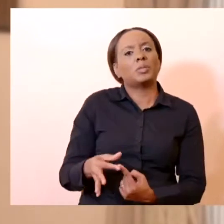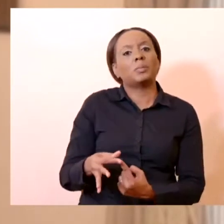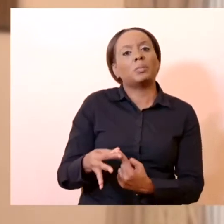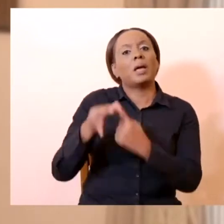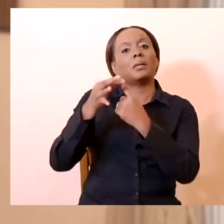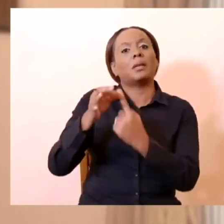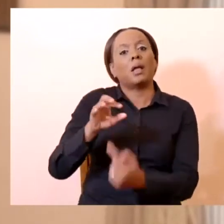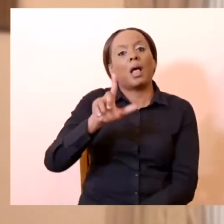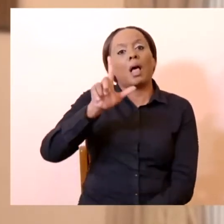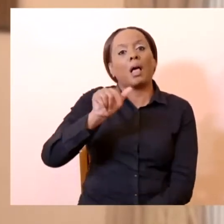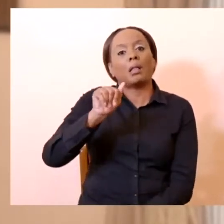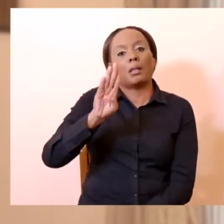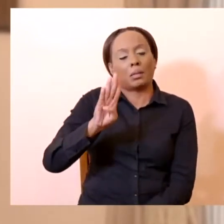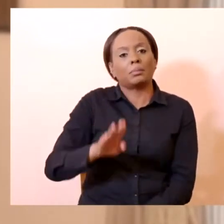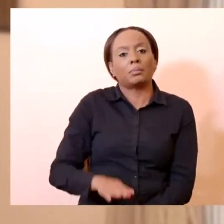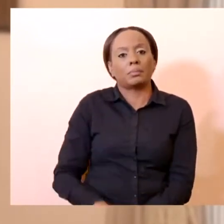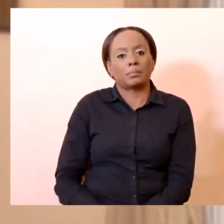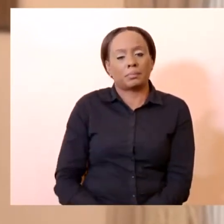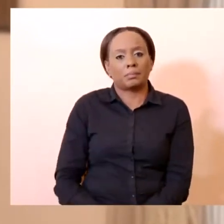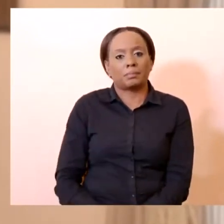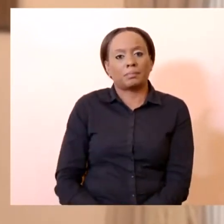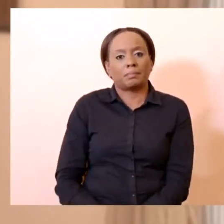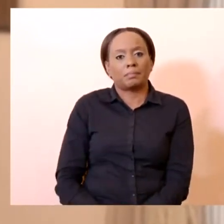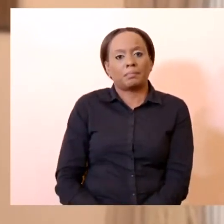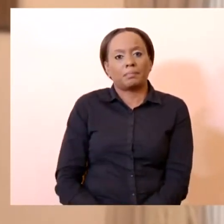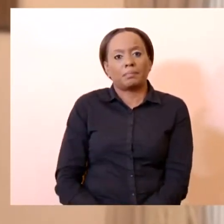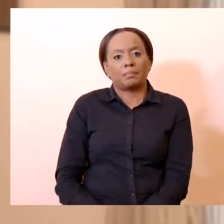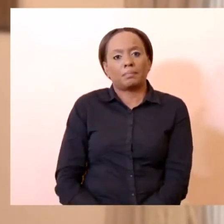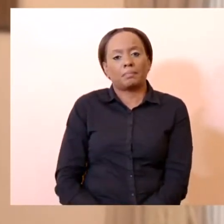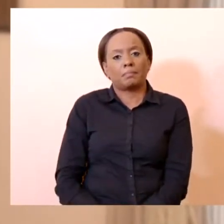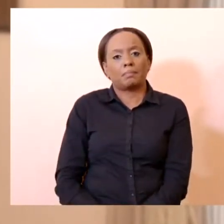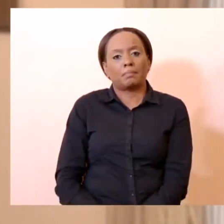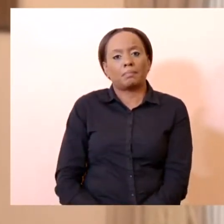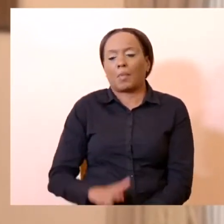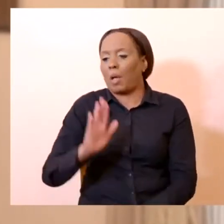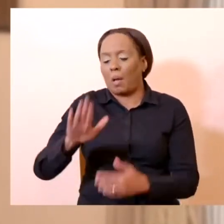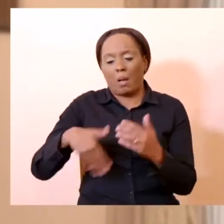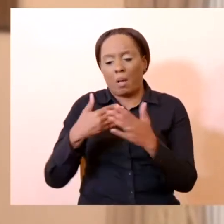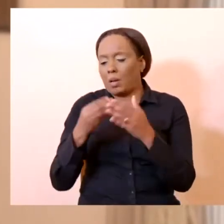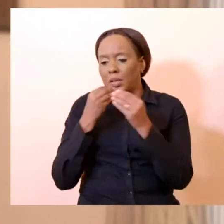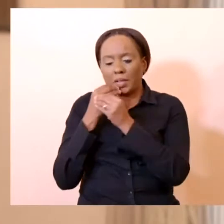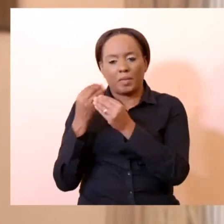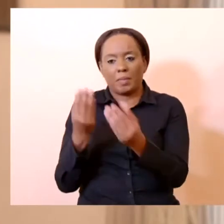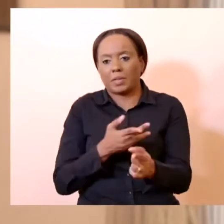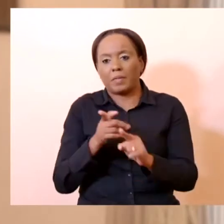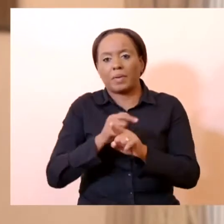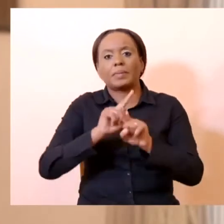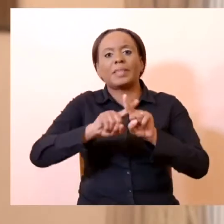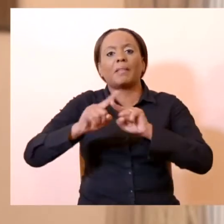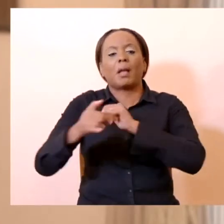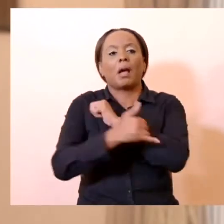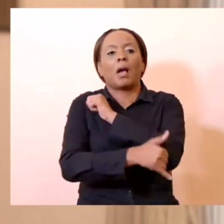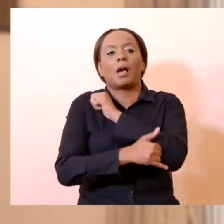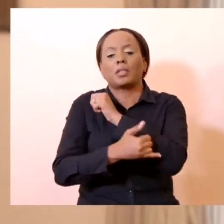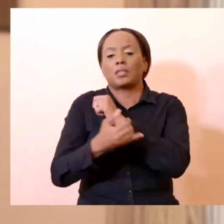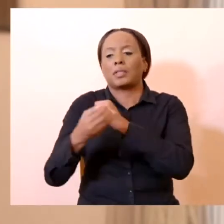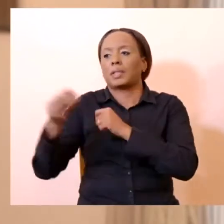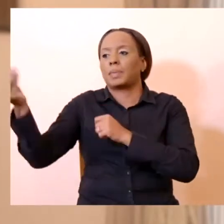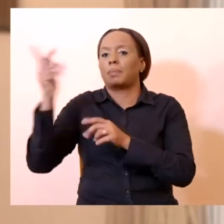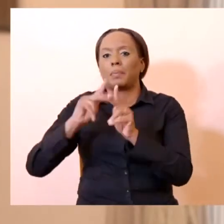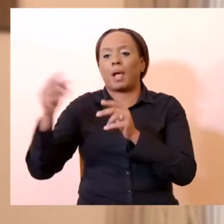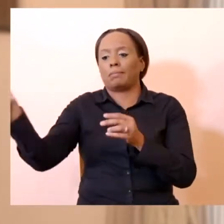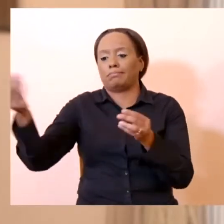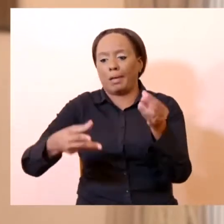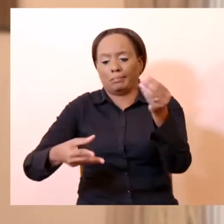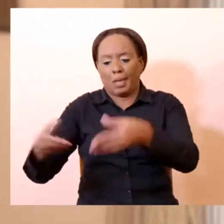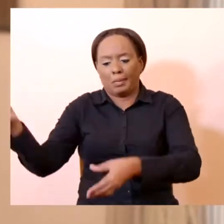that receive then these viral materials from the different countries.